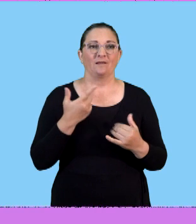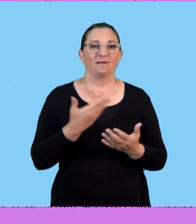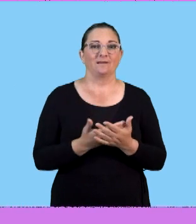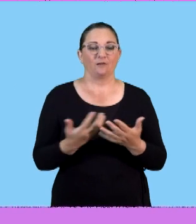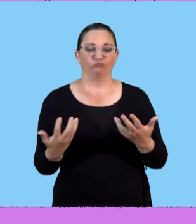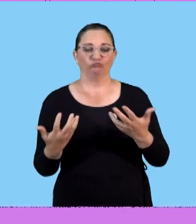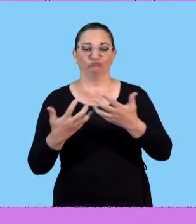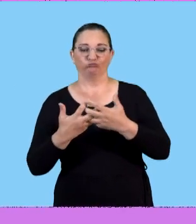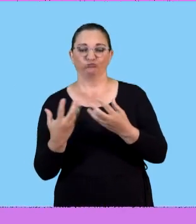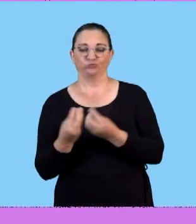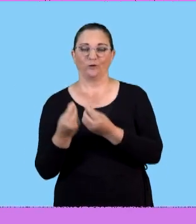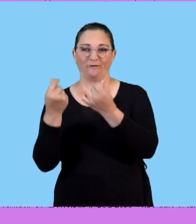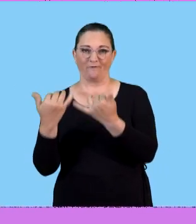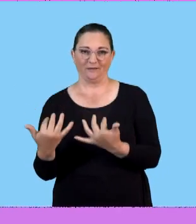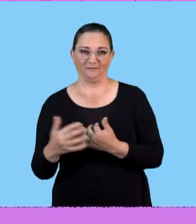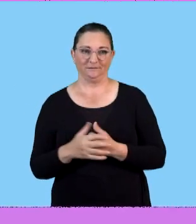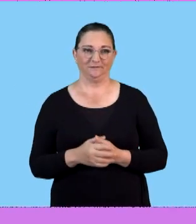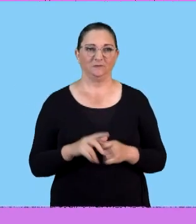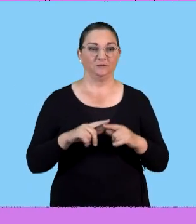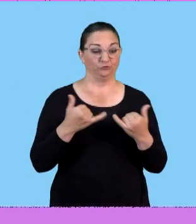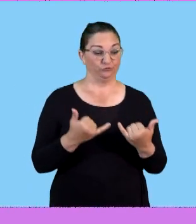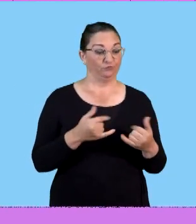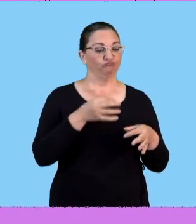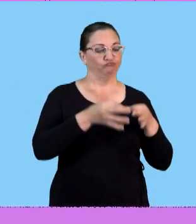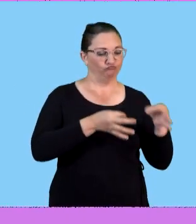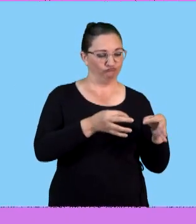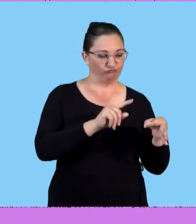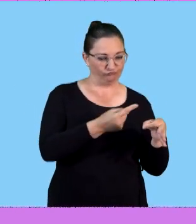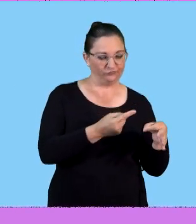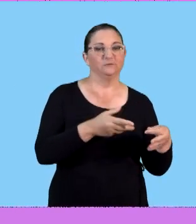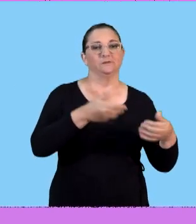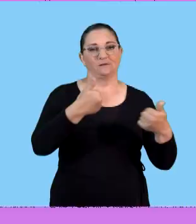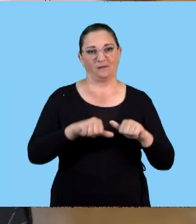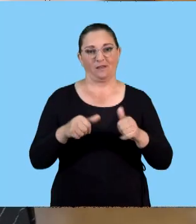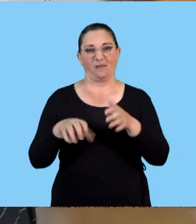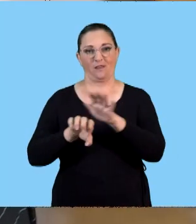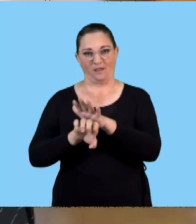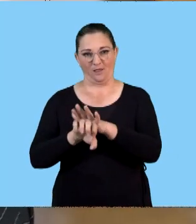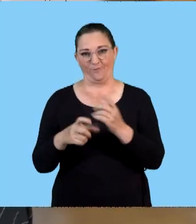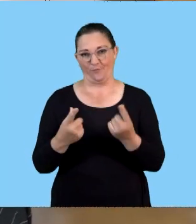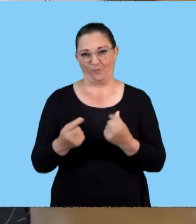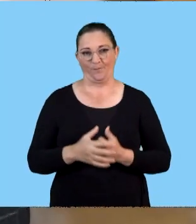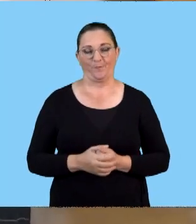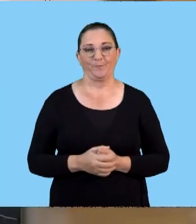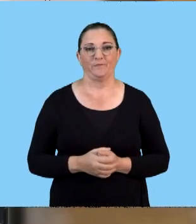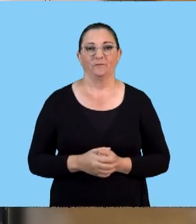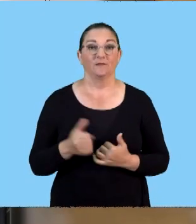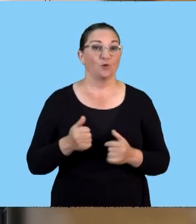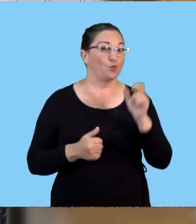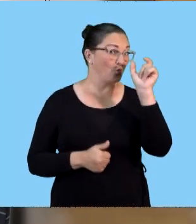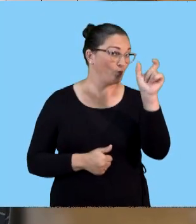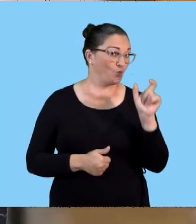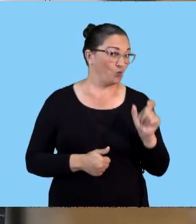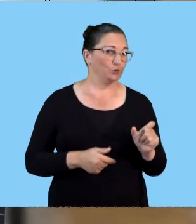finance. So we'll start off by looking at some explanation and then we'll be doing some examples. Now let's look at important